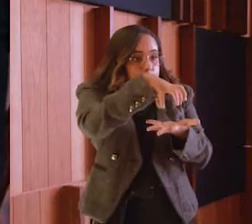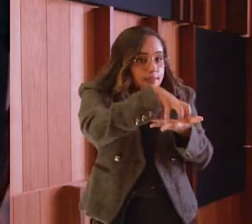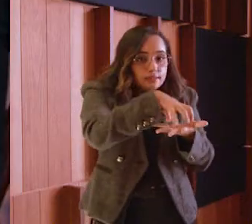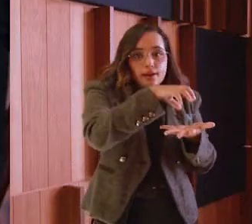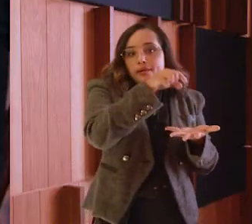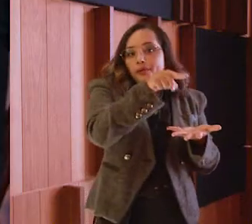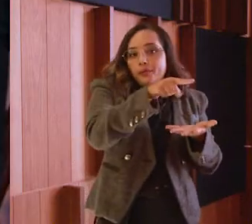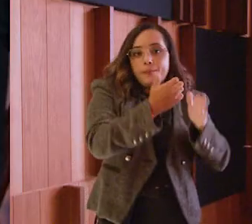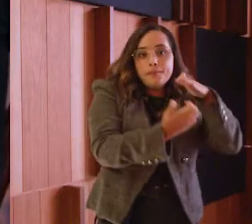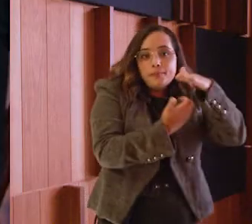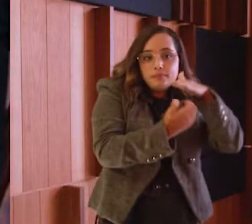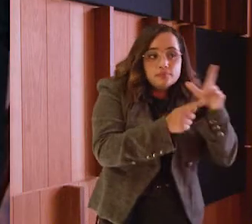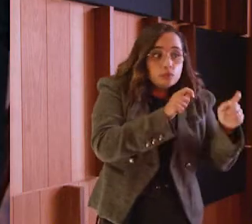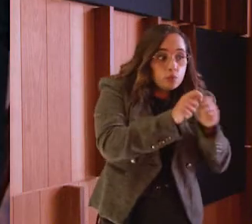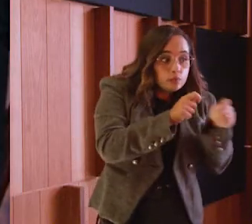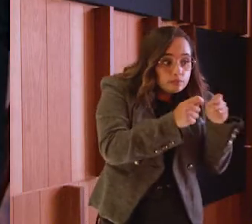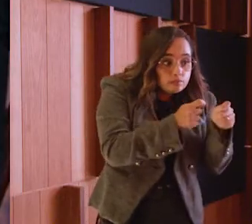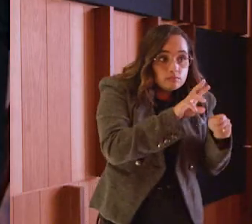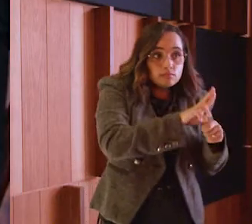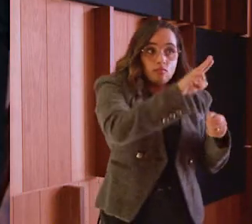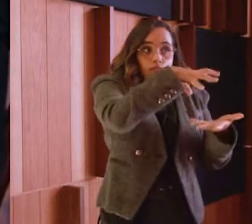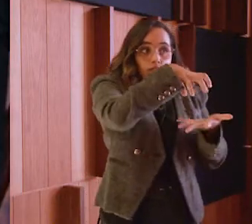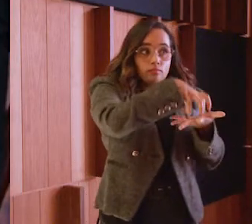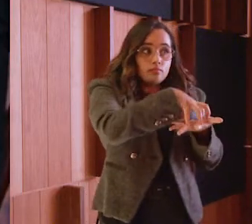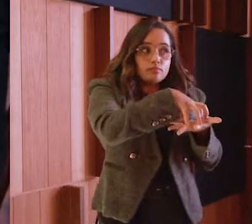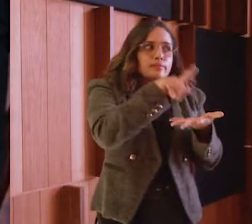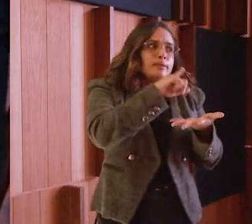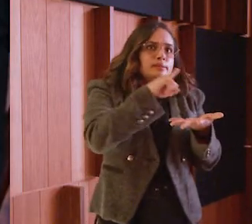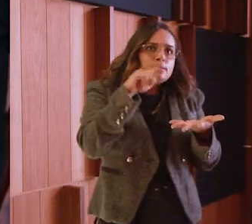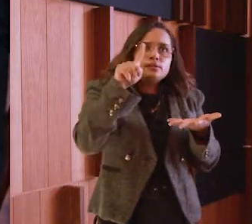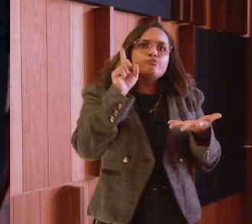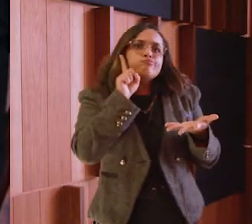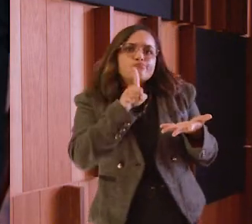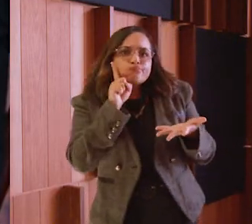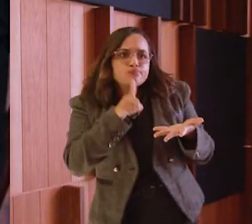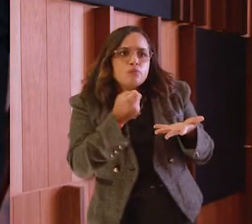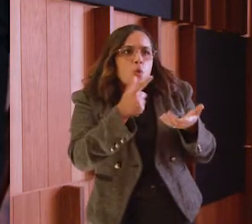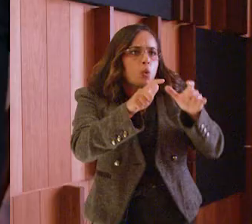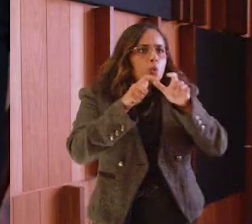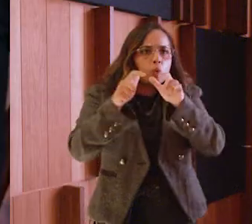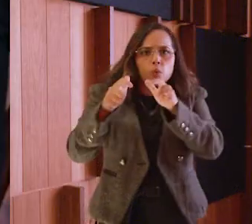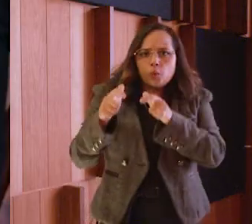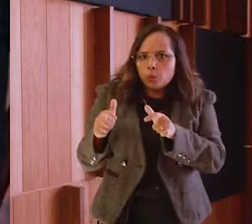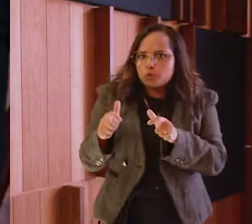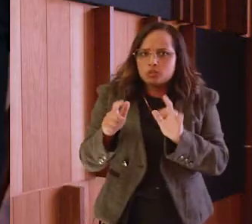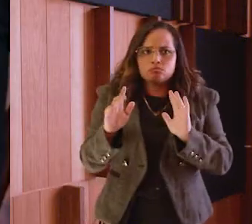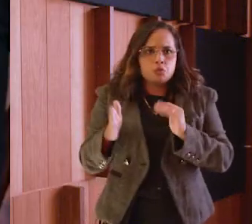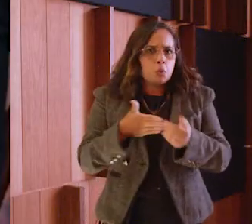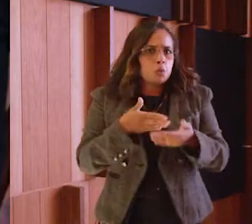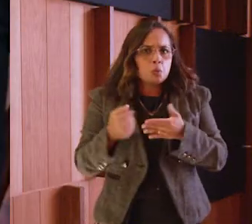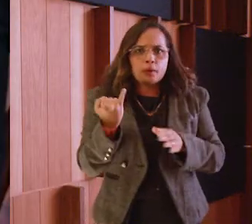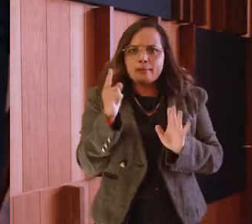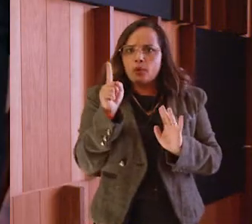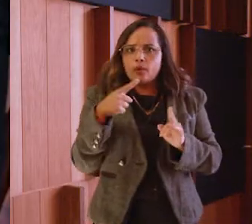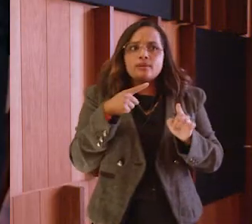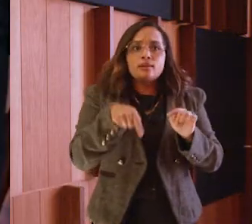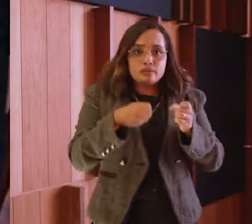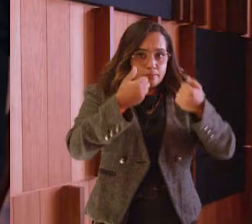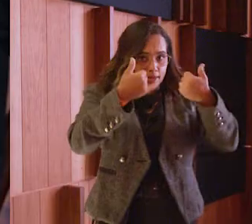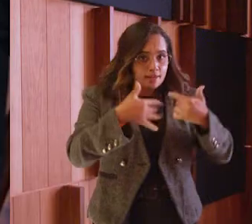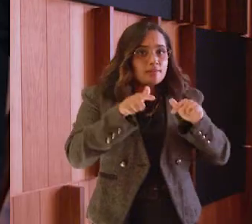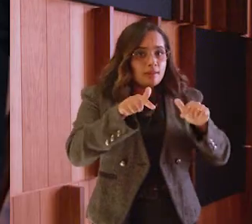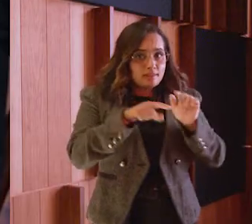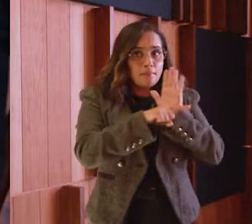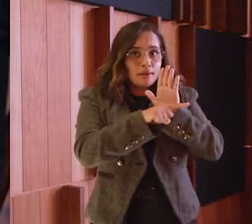I tell this to US taxpayers, I'm telling this to Brazilian taxpayers, because the US and Brazil at this point have not adopted